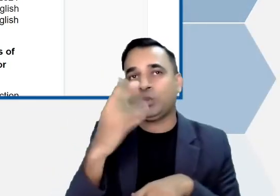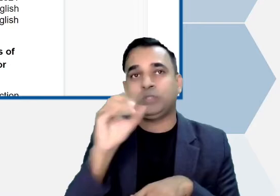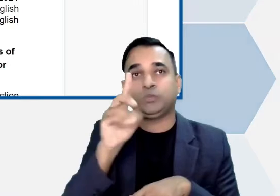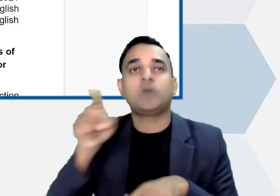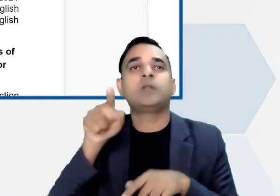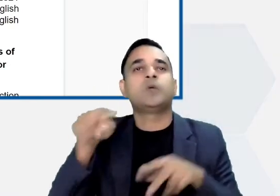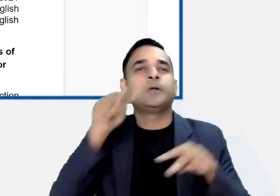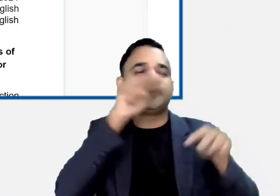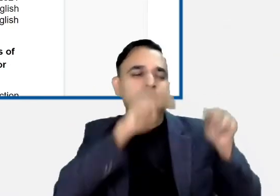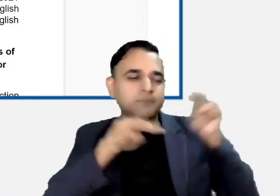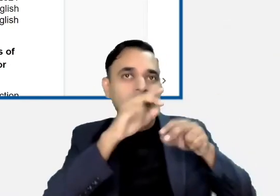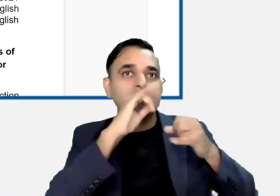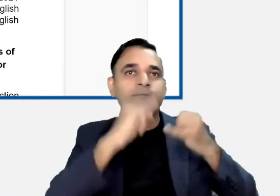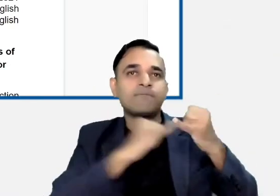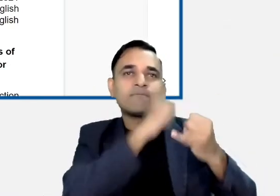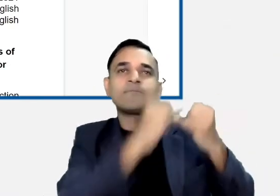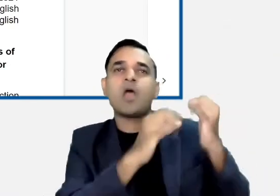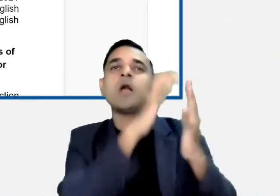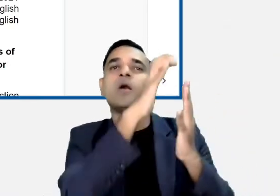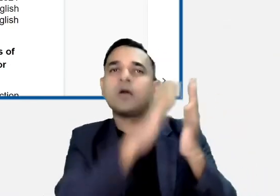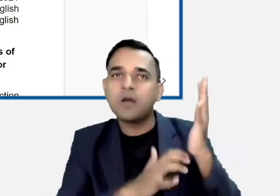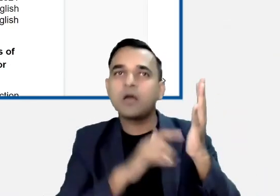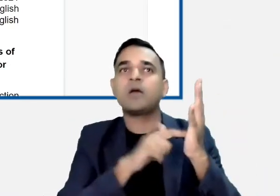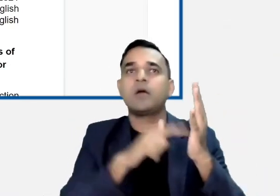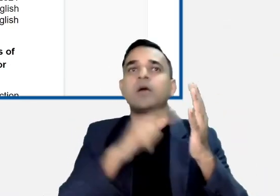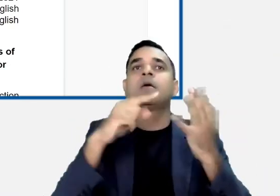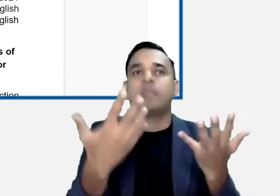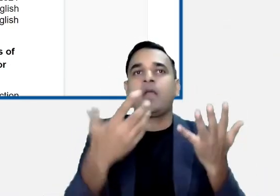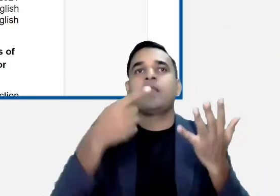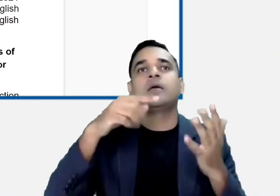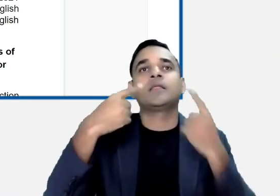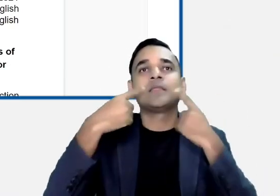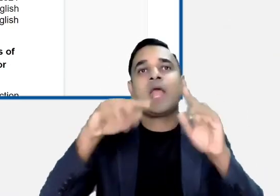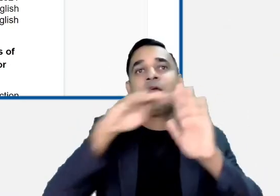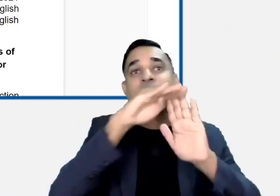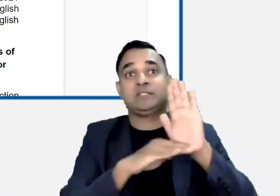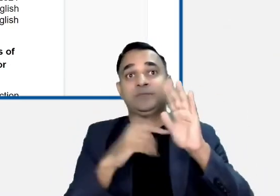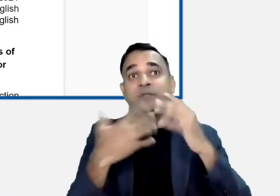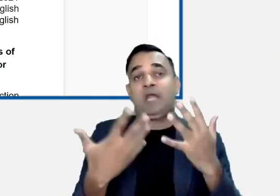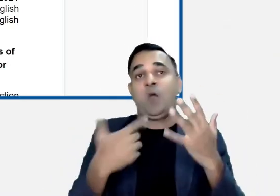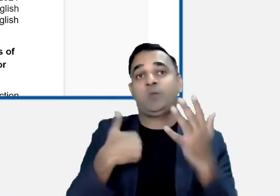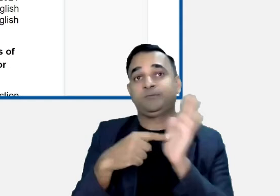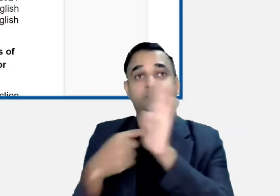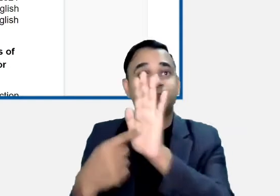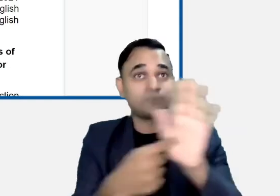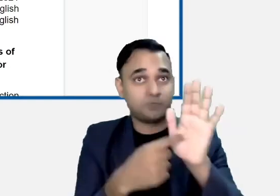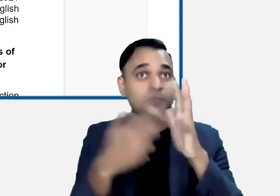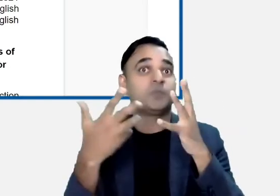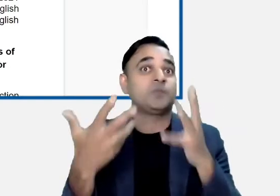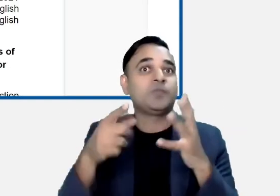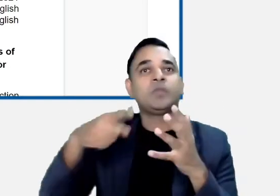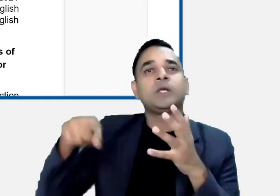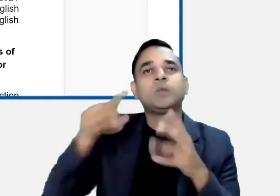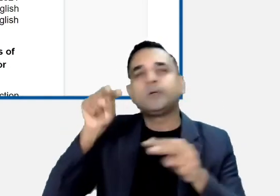heads of delegations in charge of disaster risk reduction. With these few introductory remarks, I'm now presenting